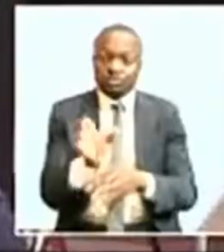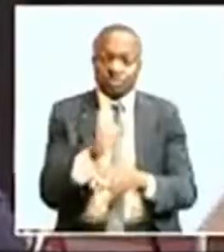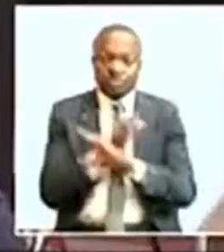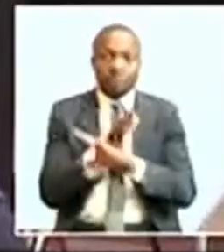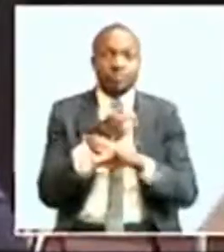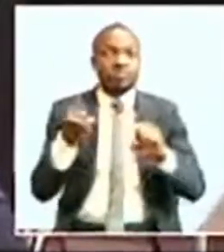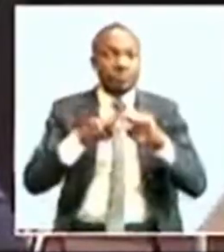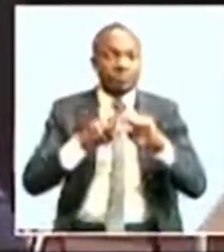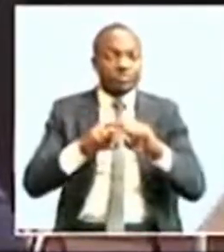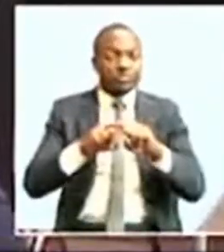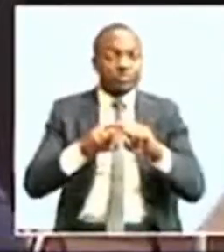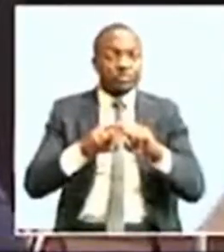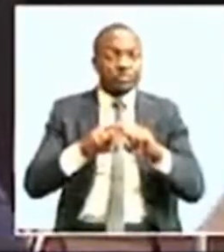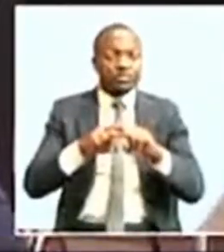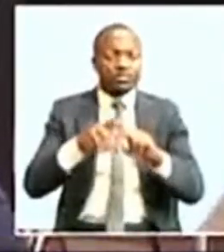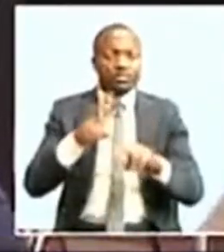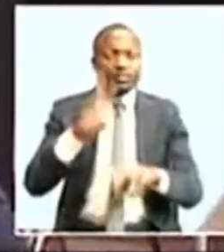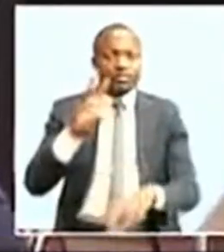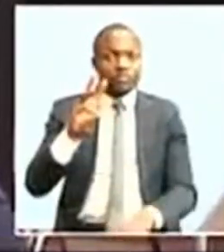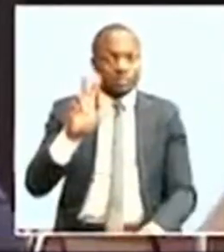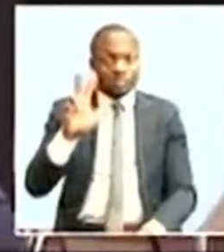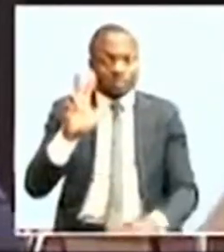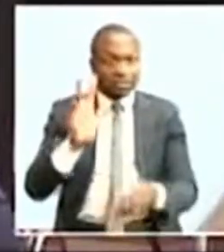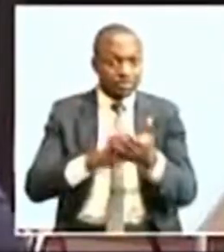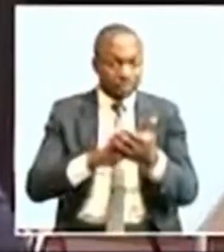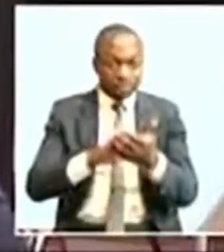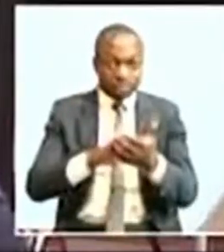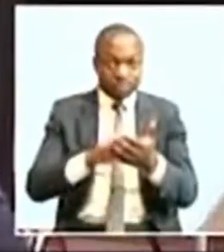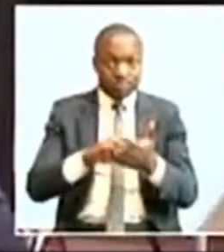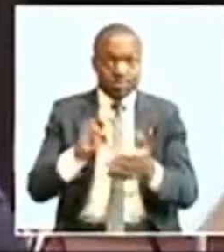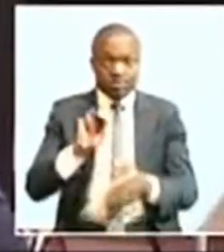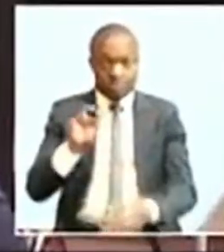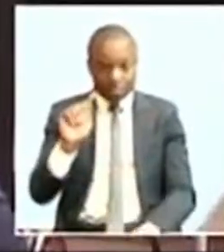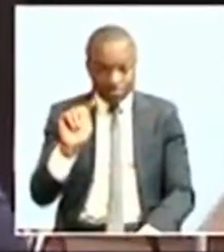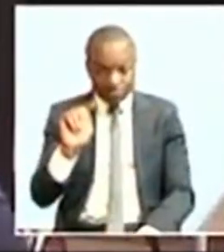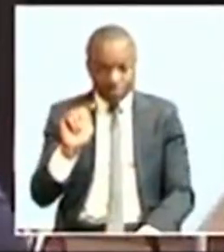63,418 metric tons. Now I just wanted to find out, I thought maybe